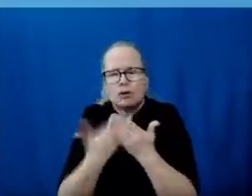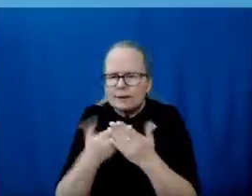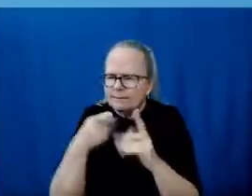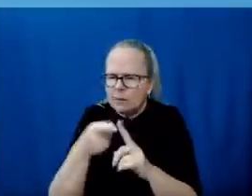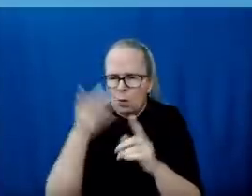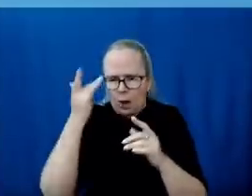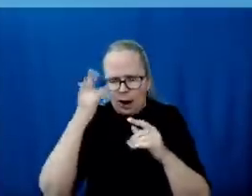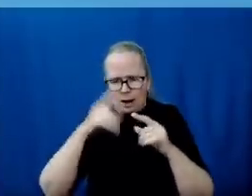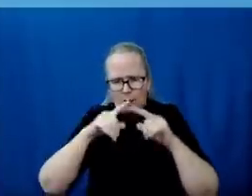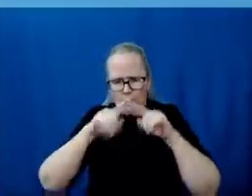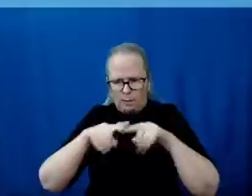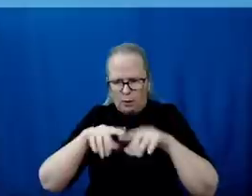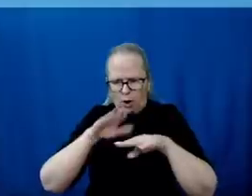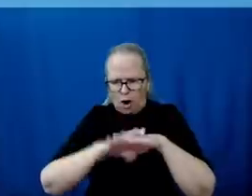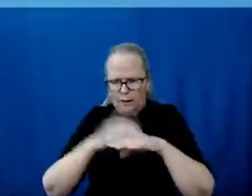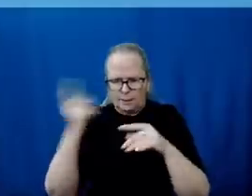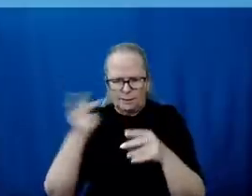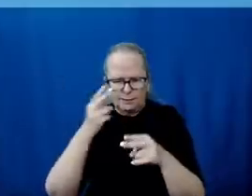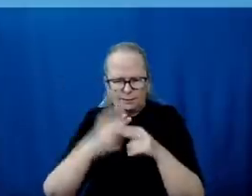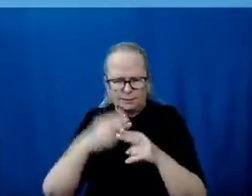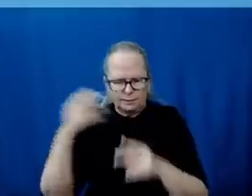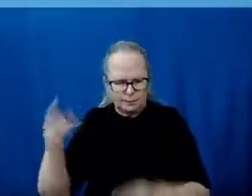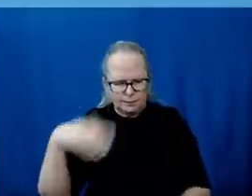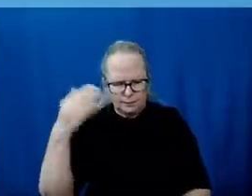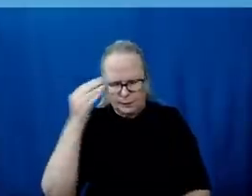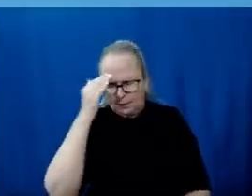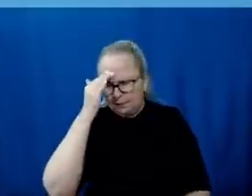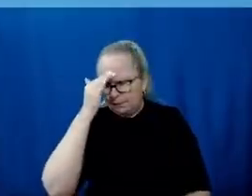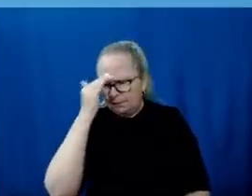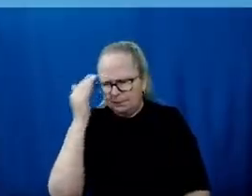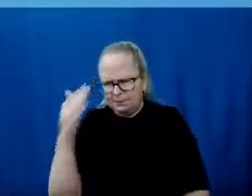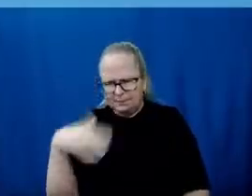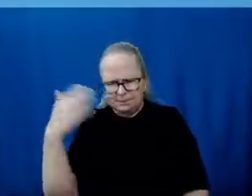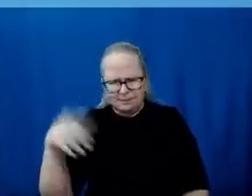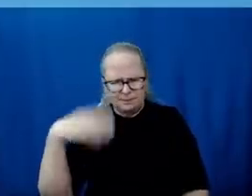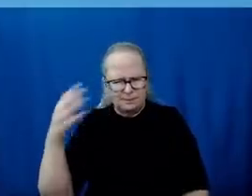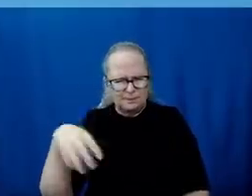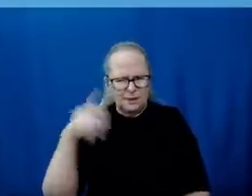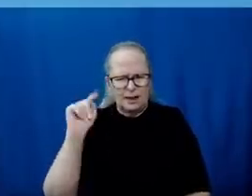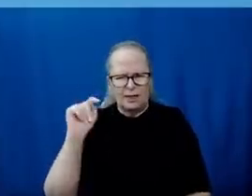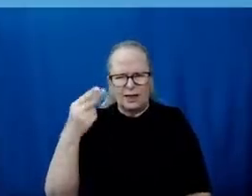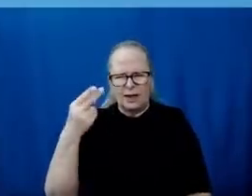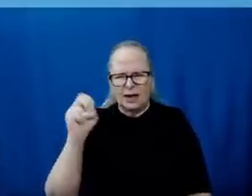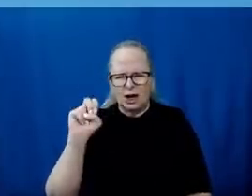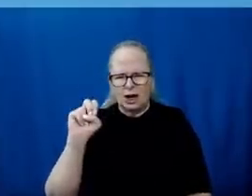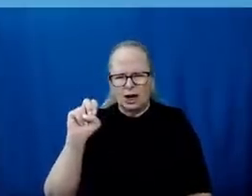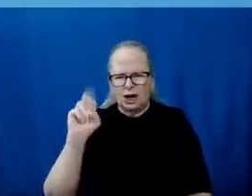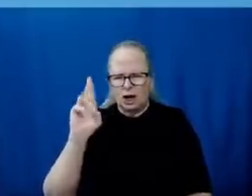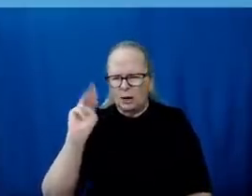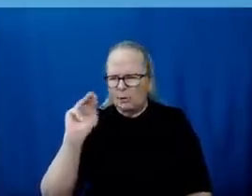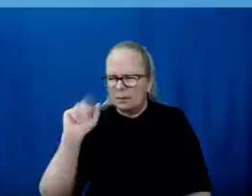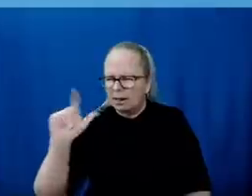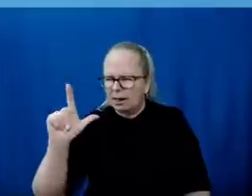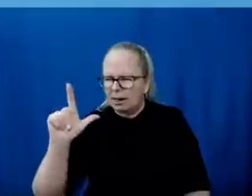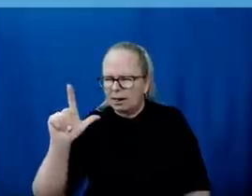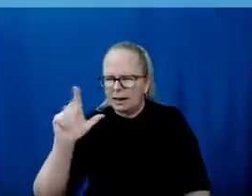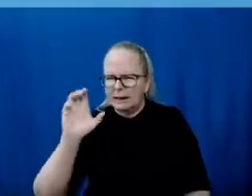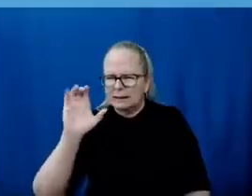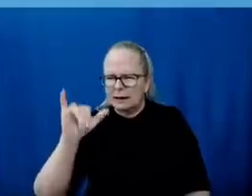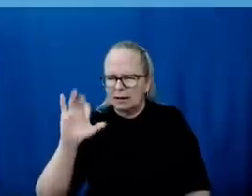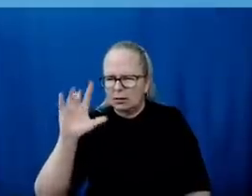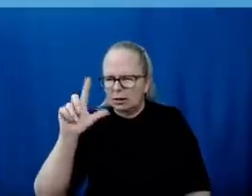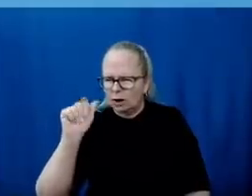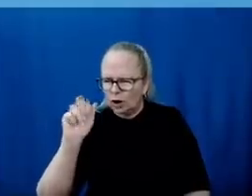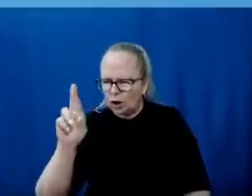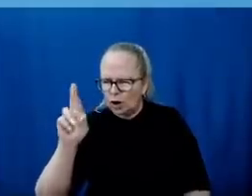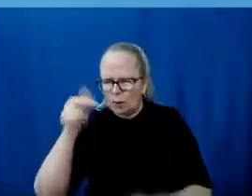Because these things are rely on this thing called it's a thermocycler. We're getting